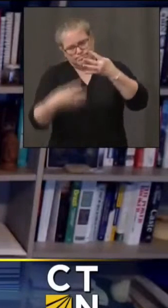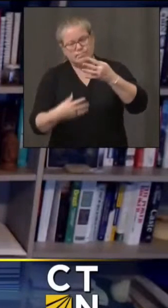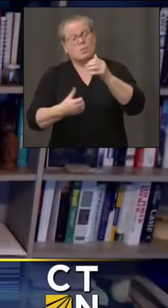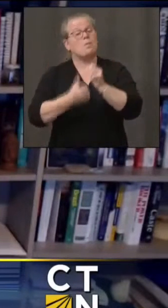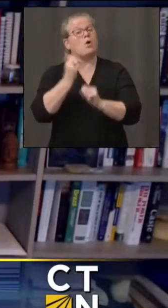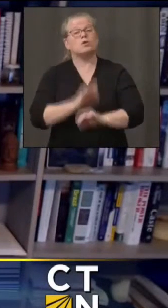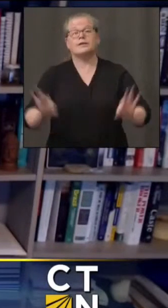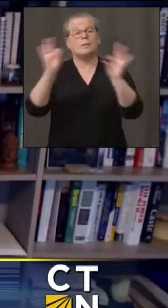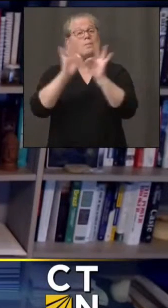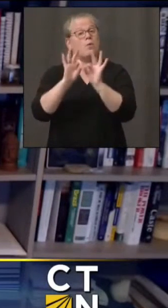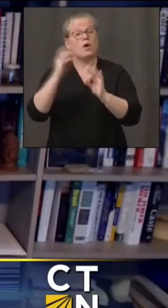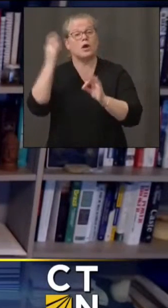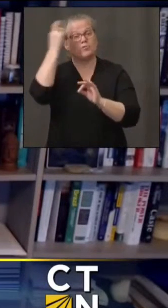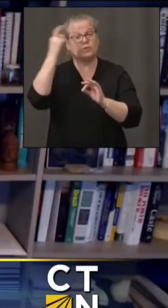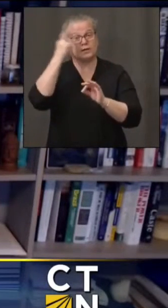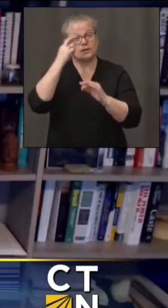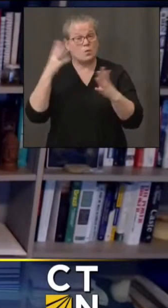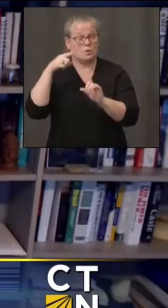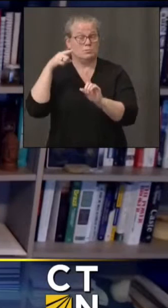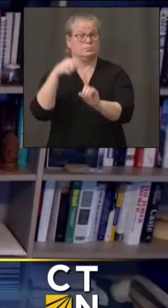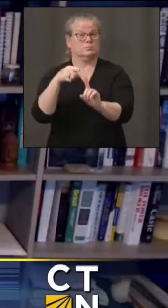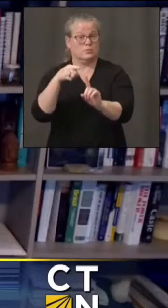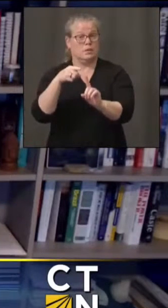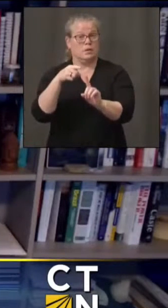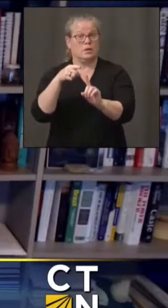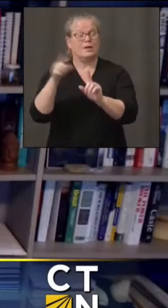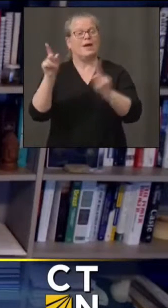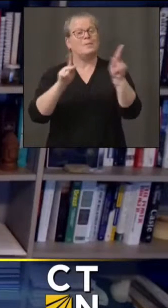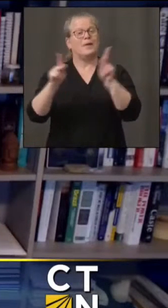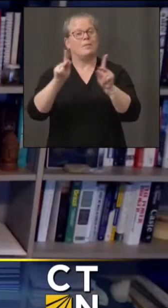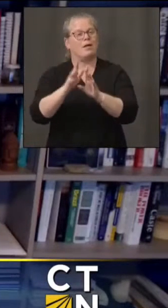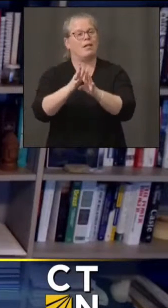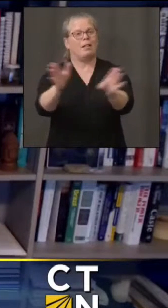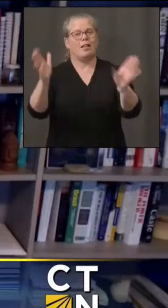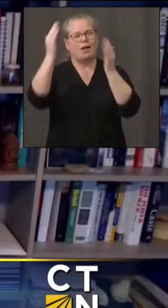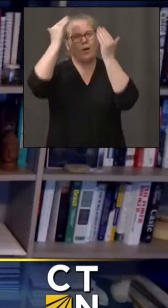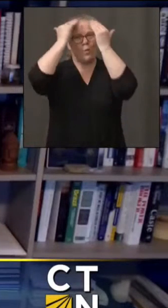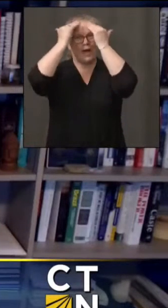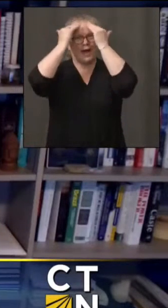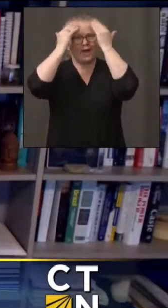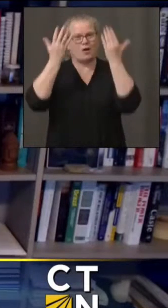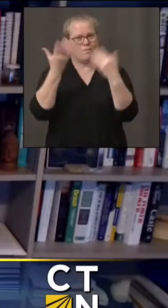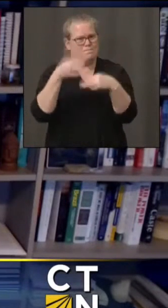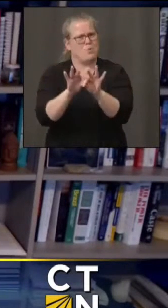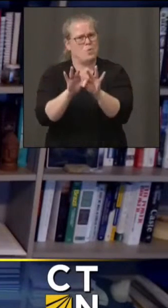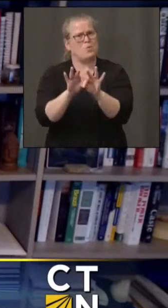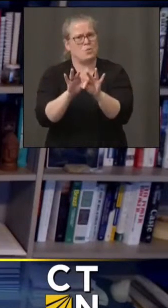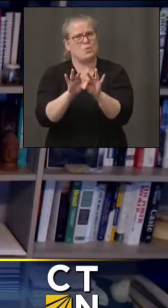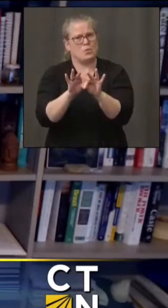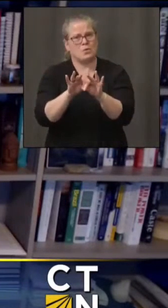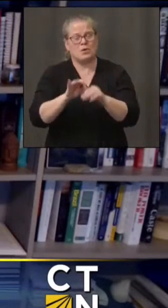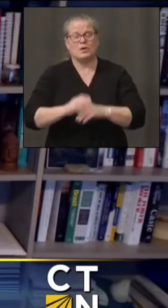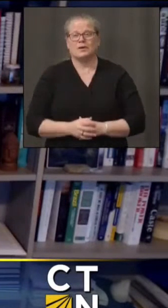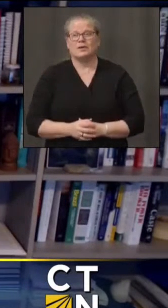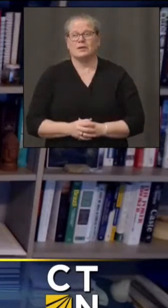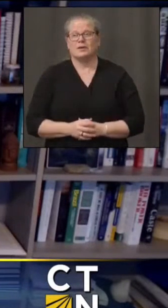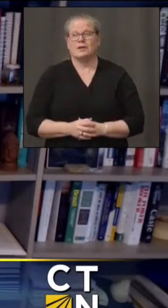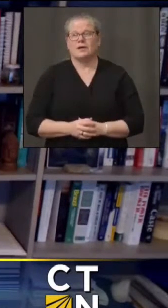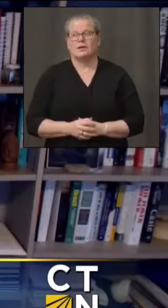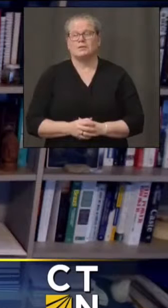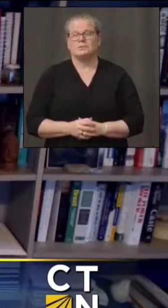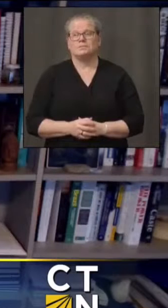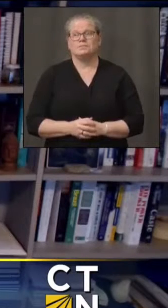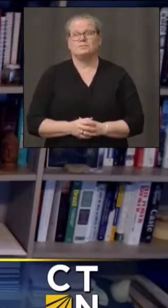is really the public awareness. The key